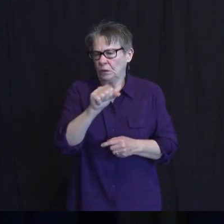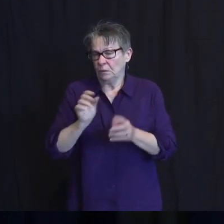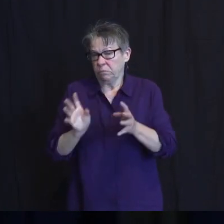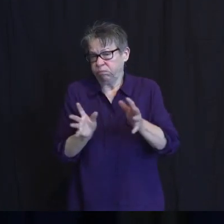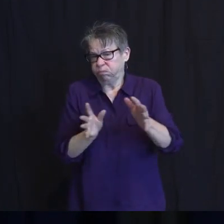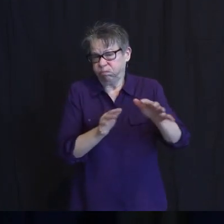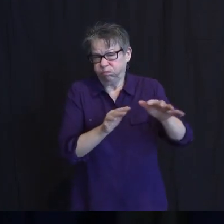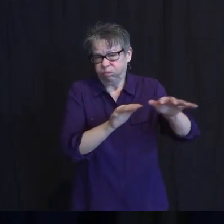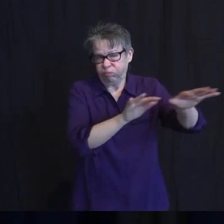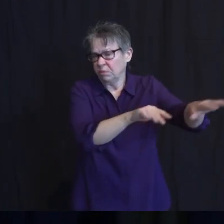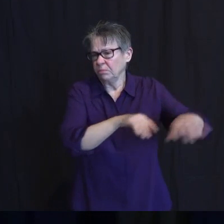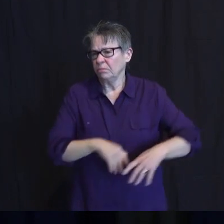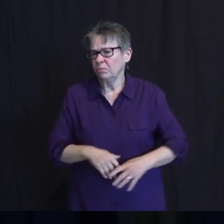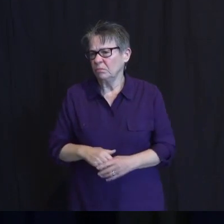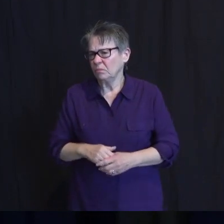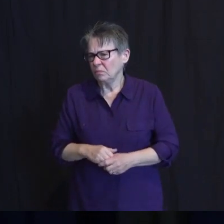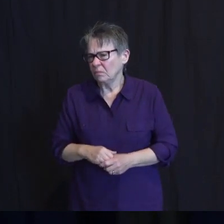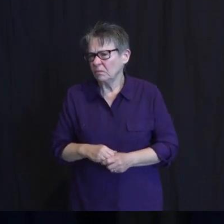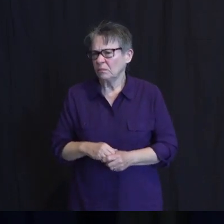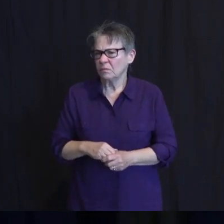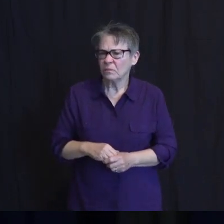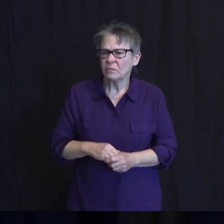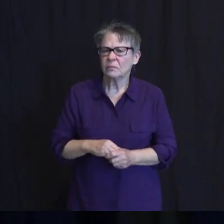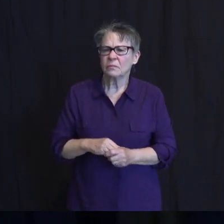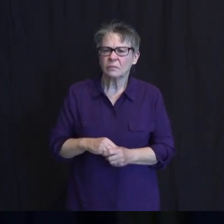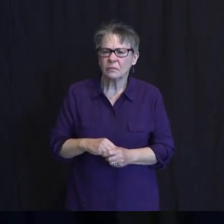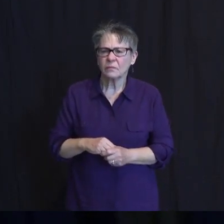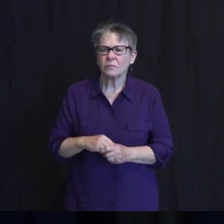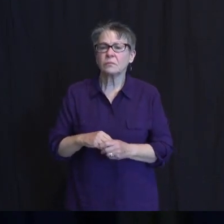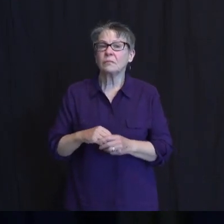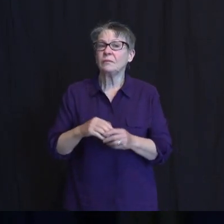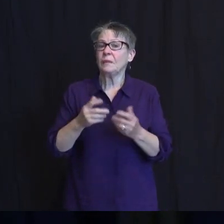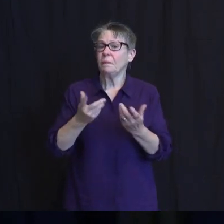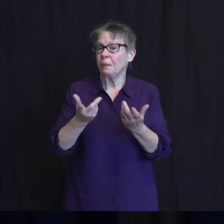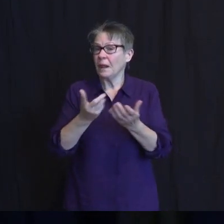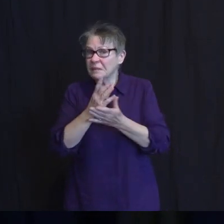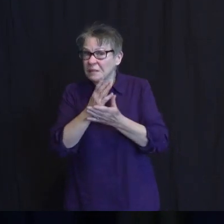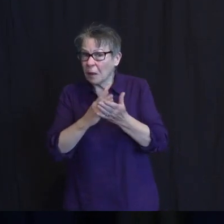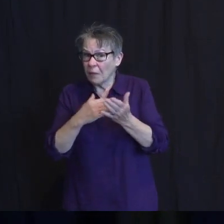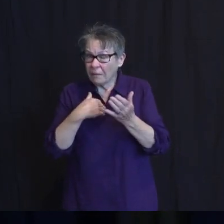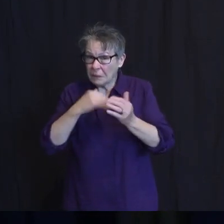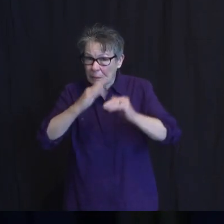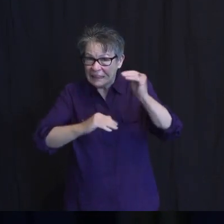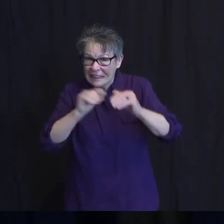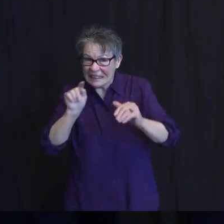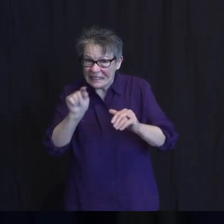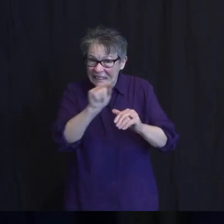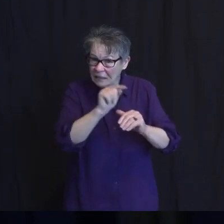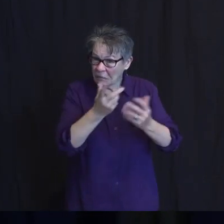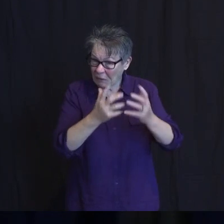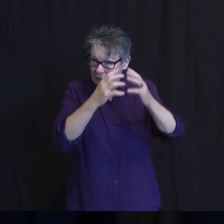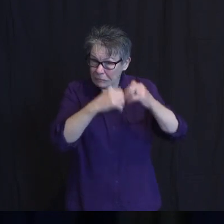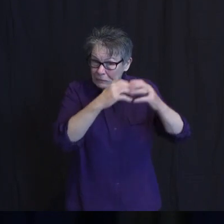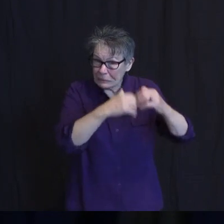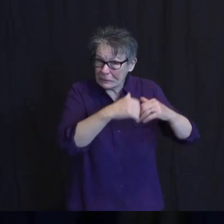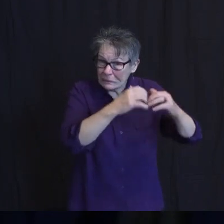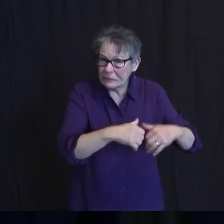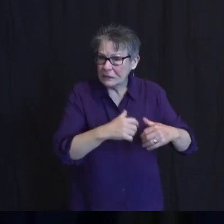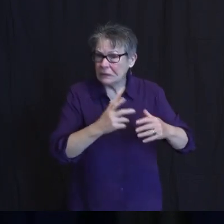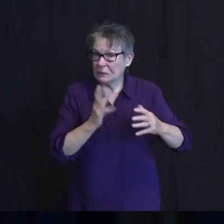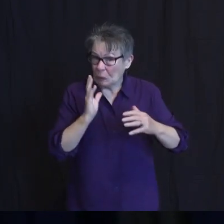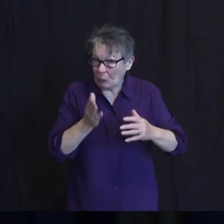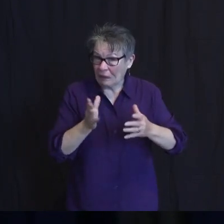building collapse. The boardwalk by the Wildwood Convention Center has some damage to it. So between the high winds, the thunderstorms,